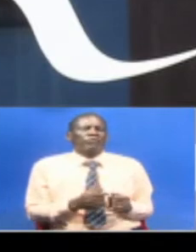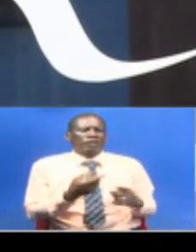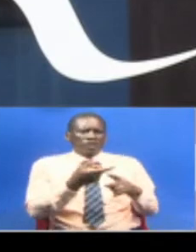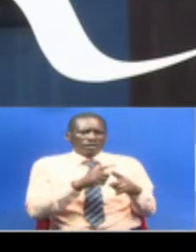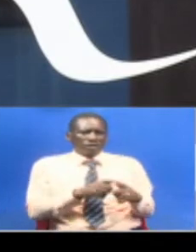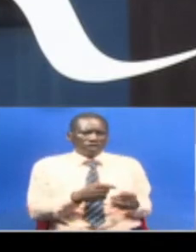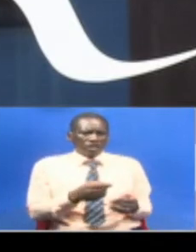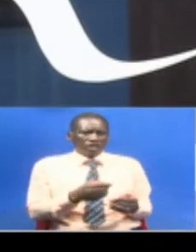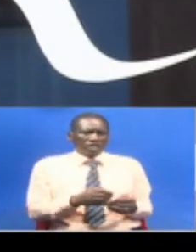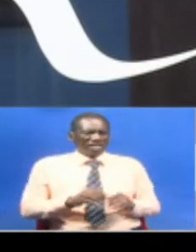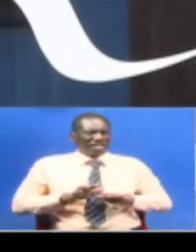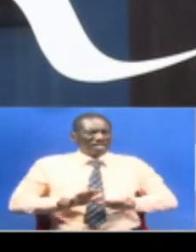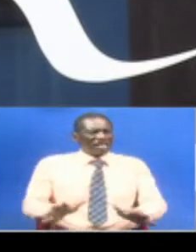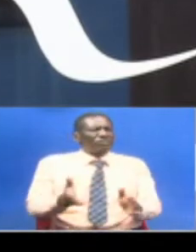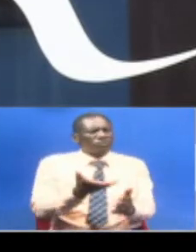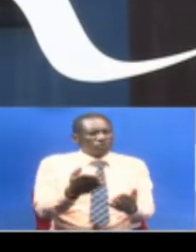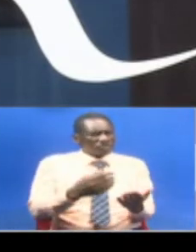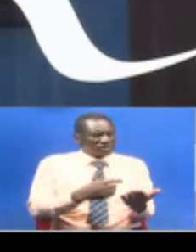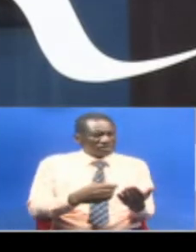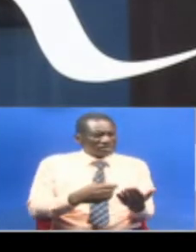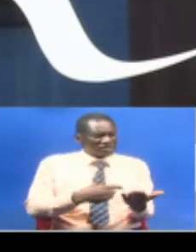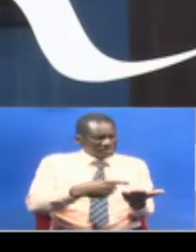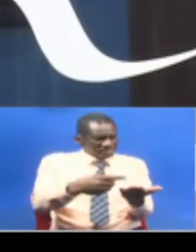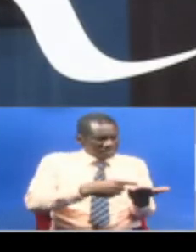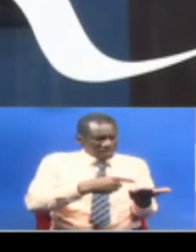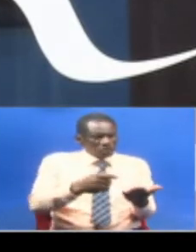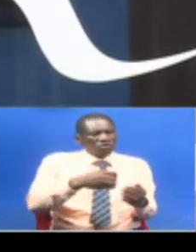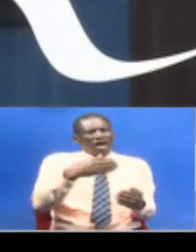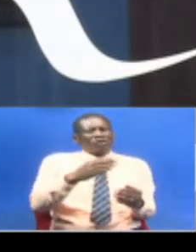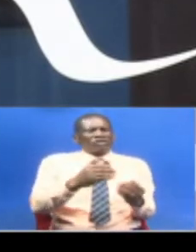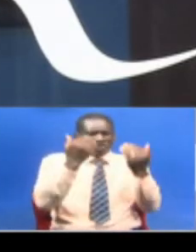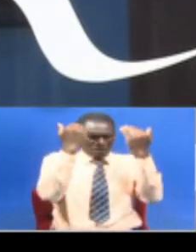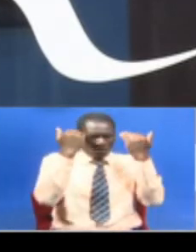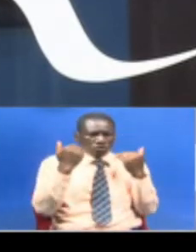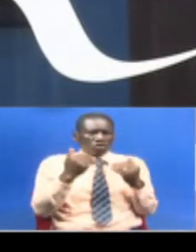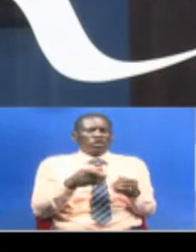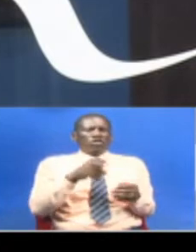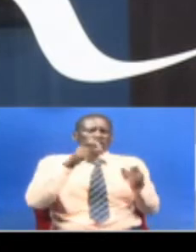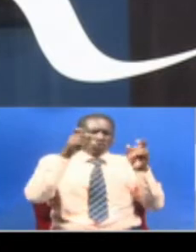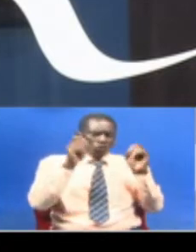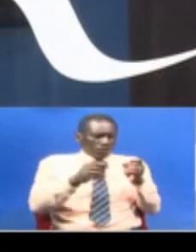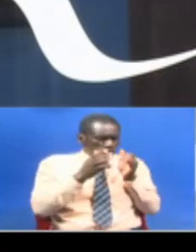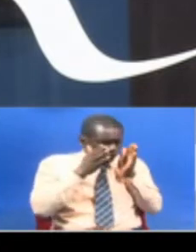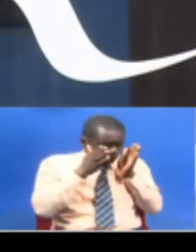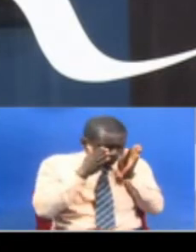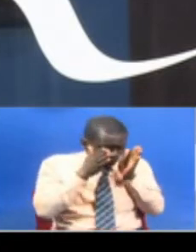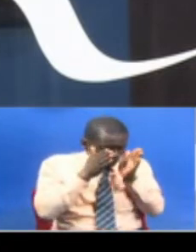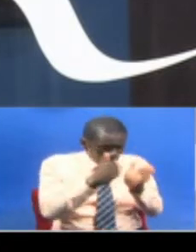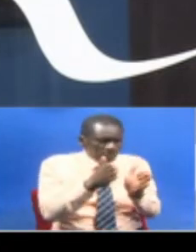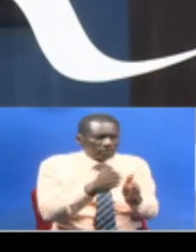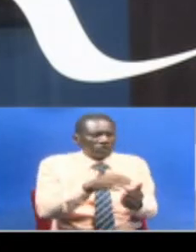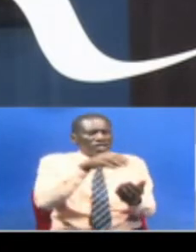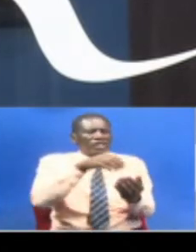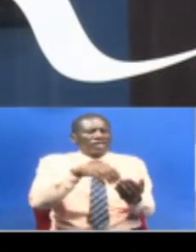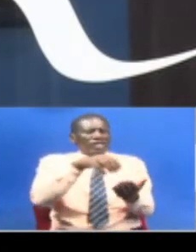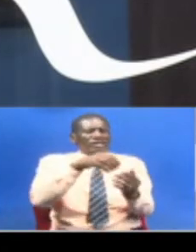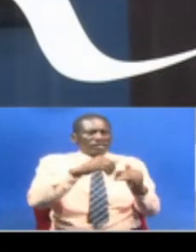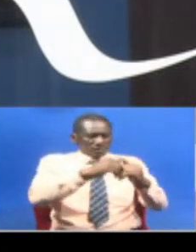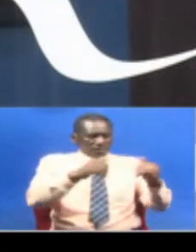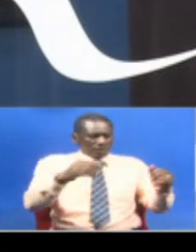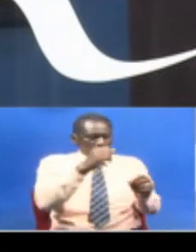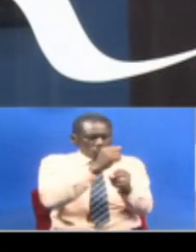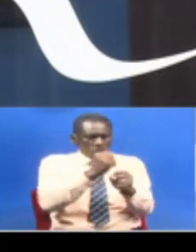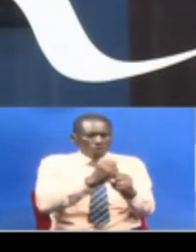to leave those kinds of things outside. You have to concentrate, separate your work